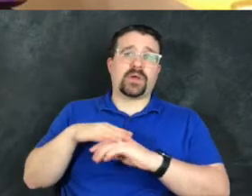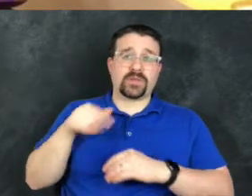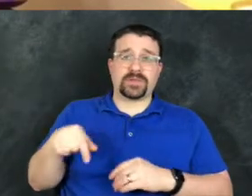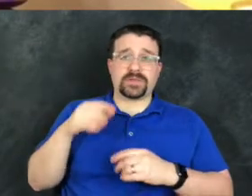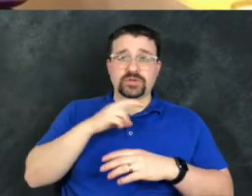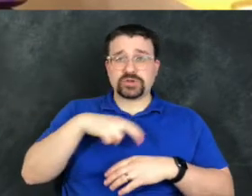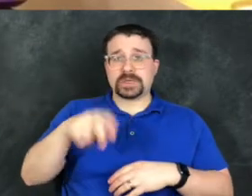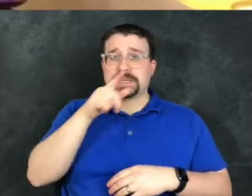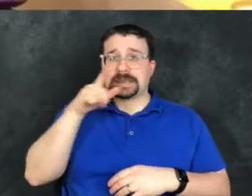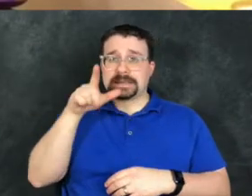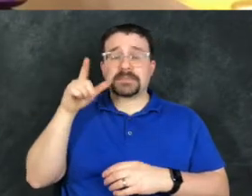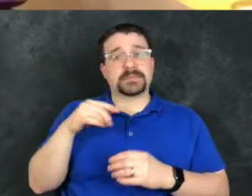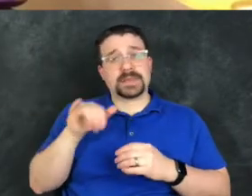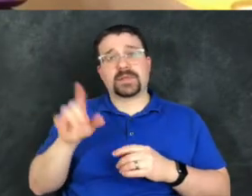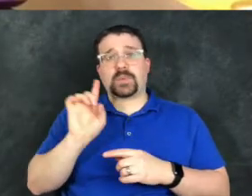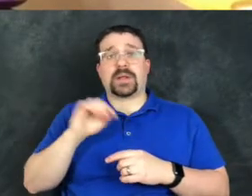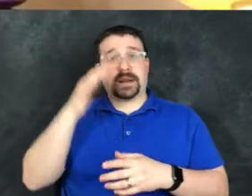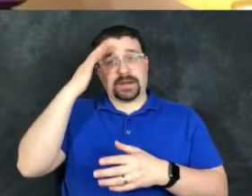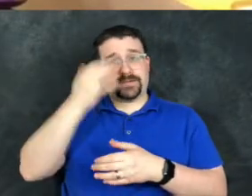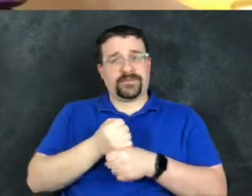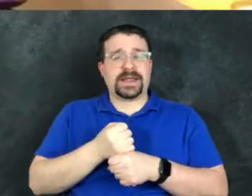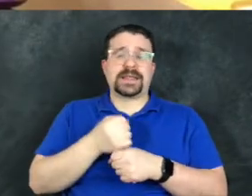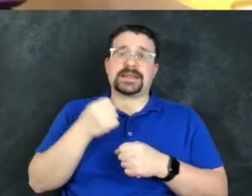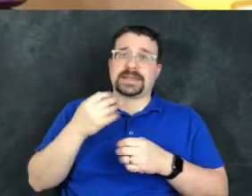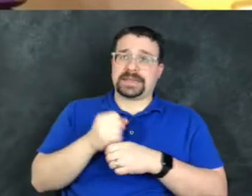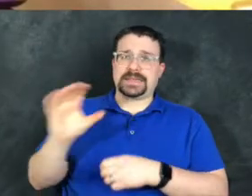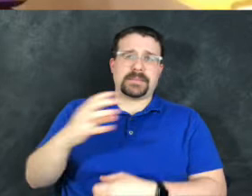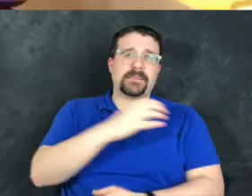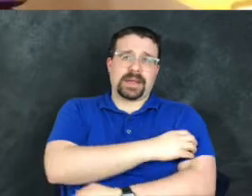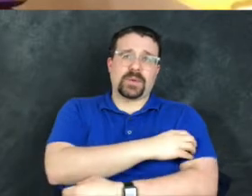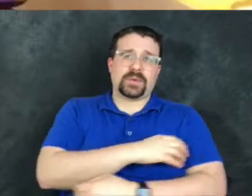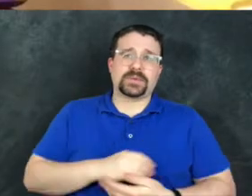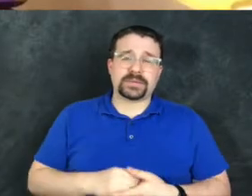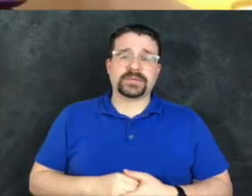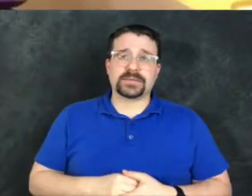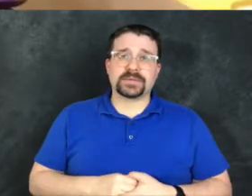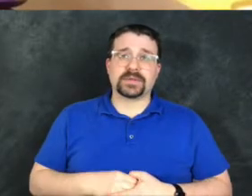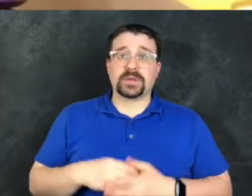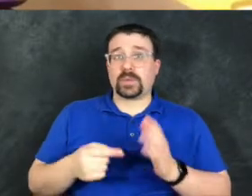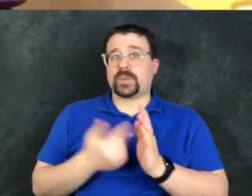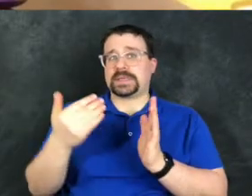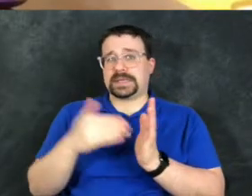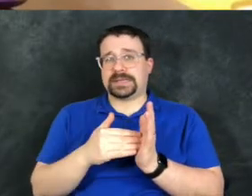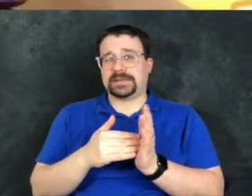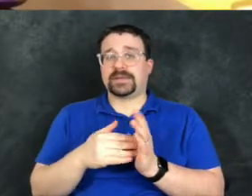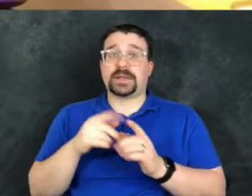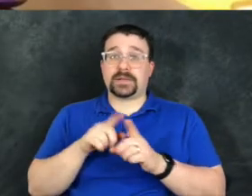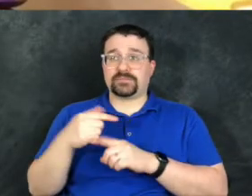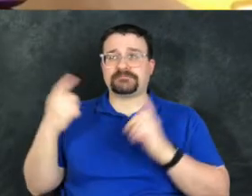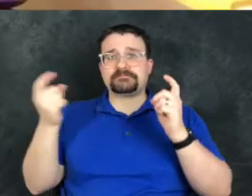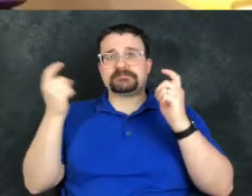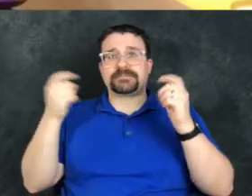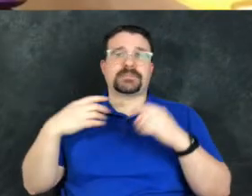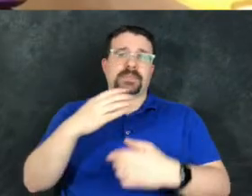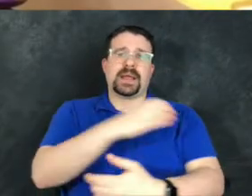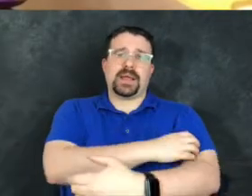our destination on this journey of Lent, and it is where our faith gets its power. So once